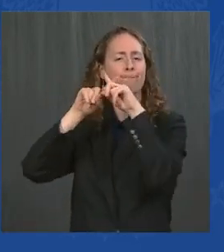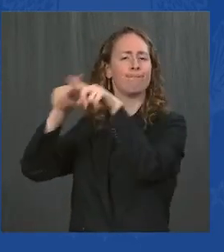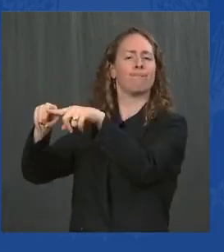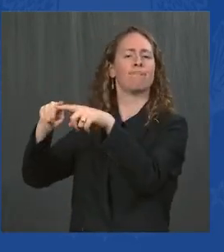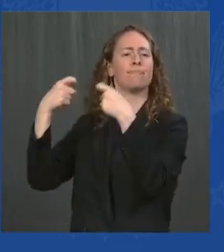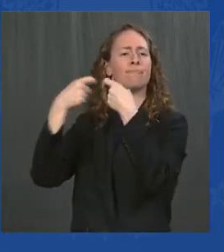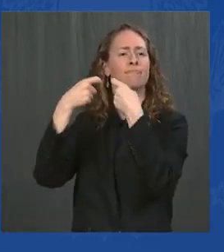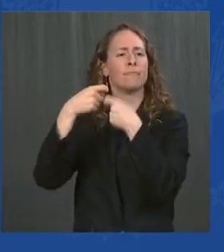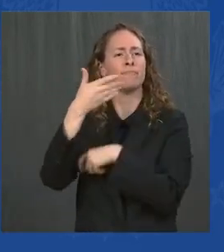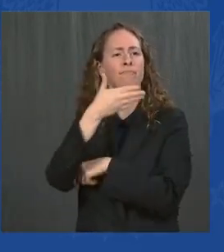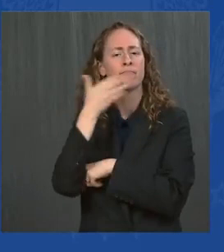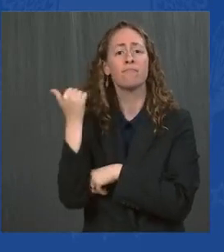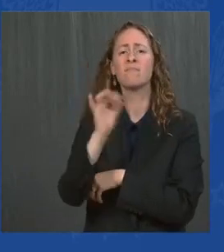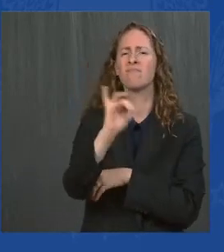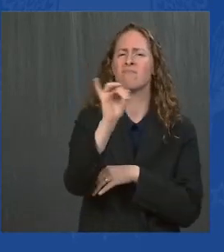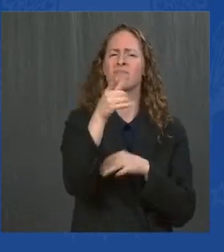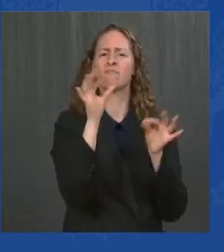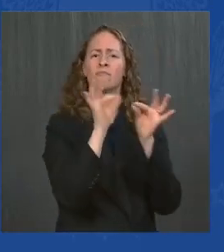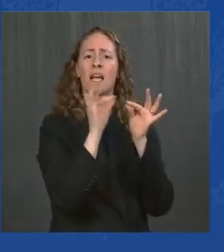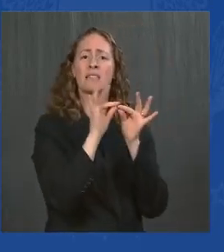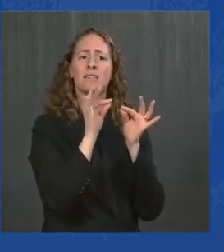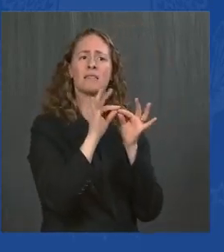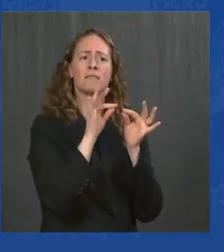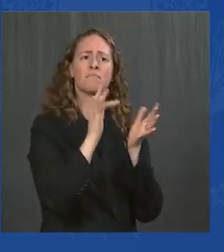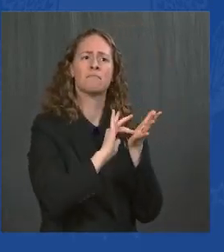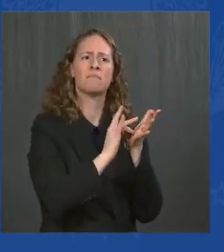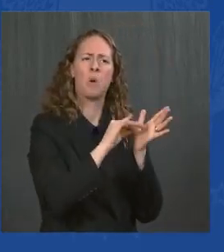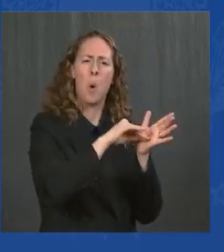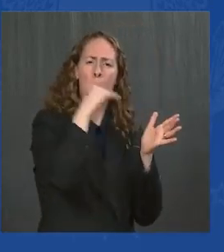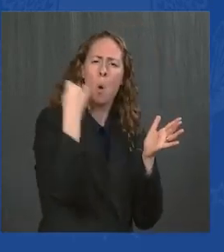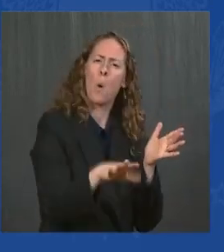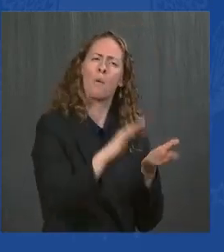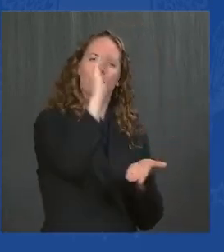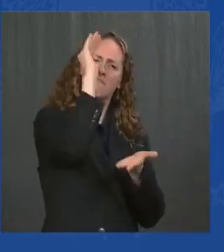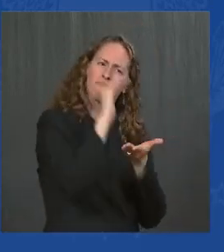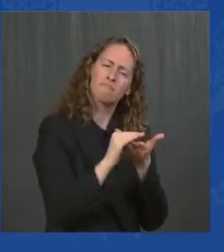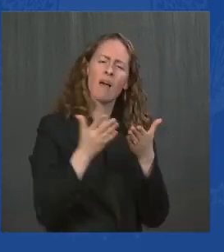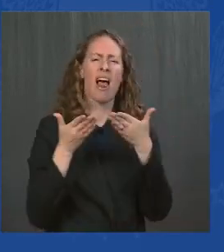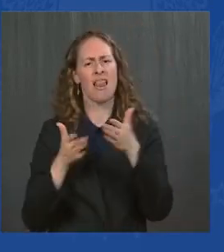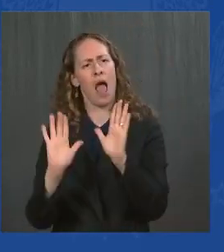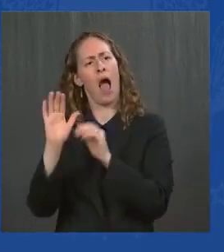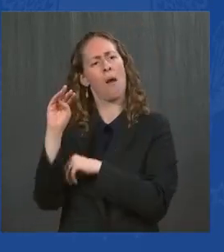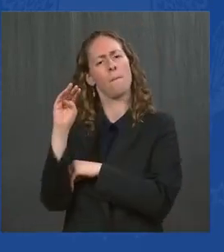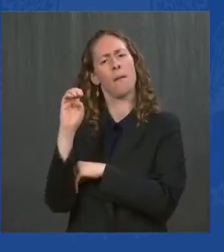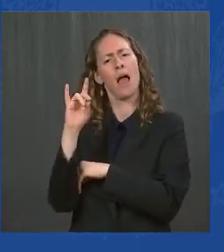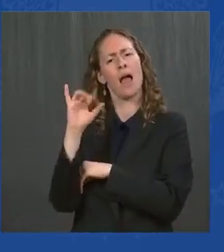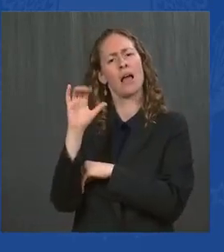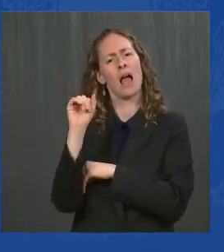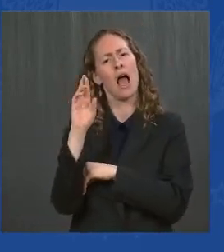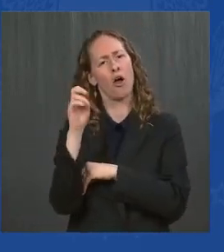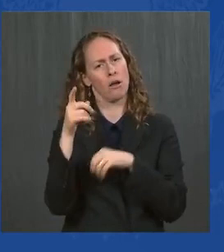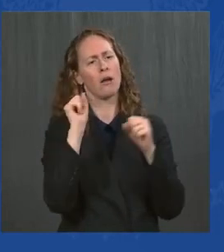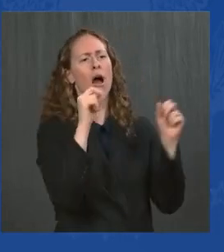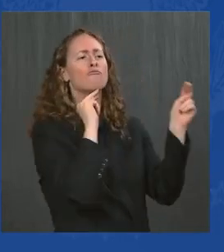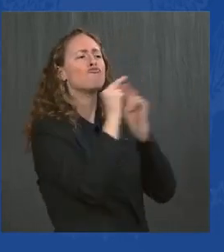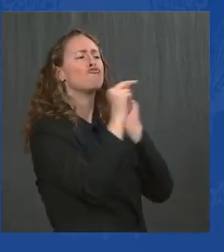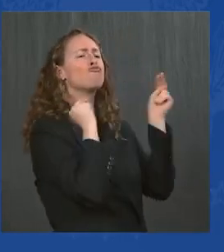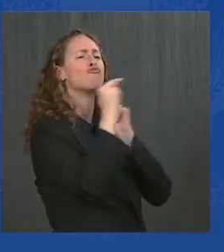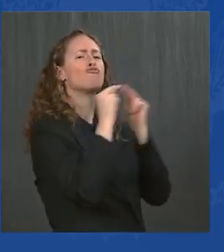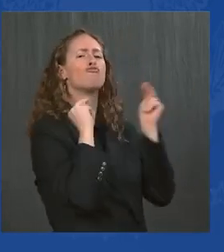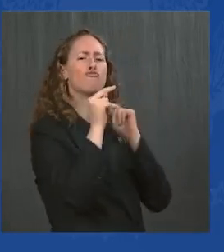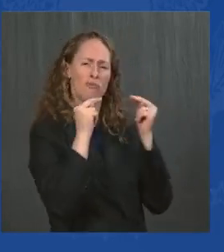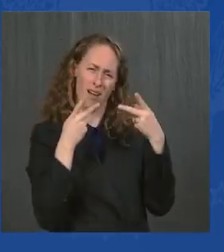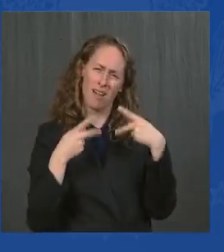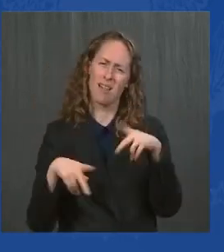drugs by allowing Medicare to finally be able to negotiate drug prices with producers. Look, and so much